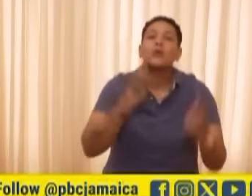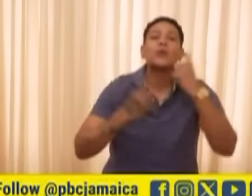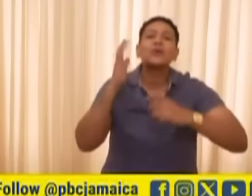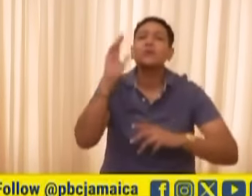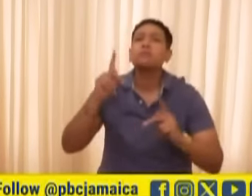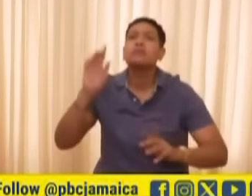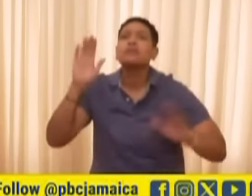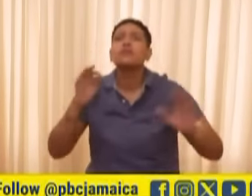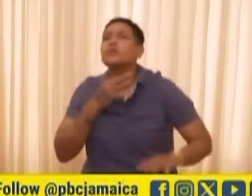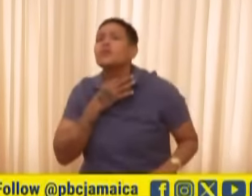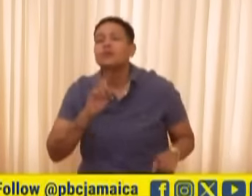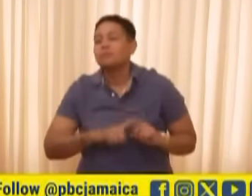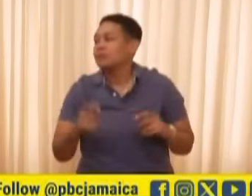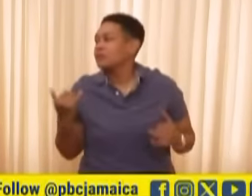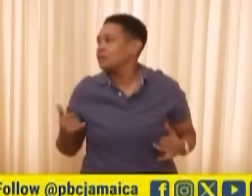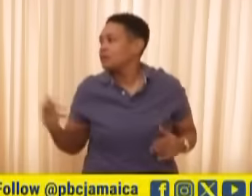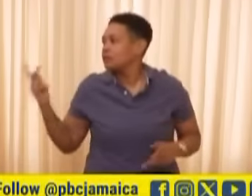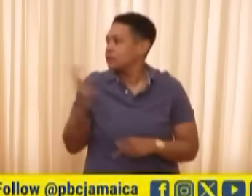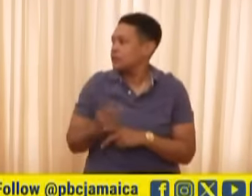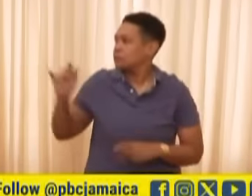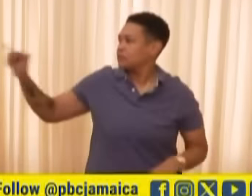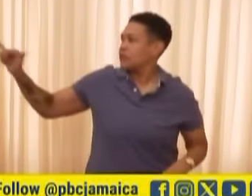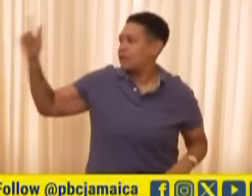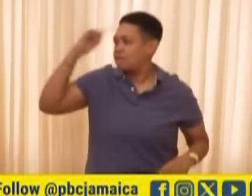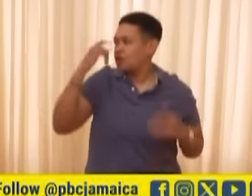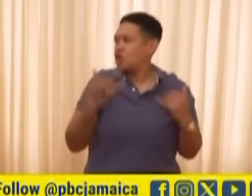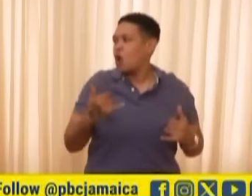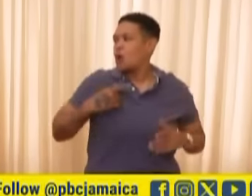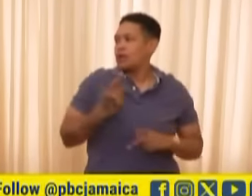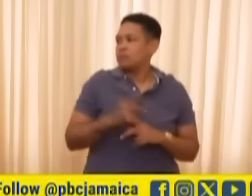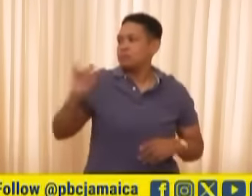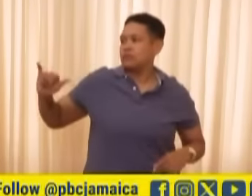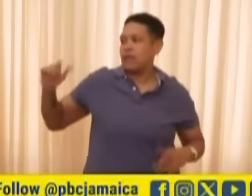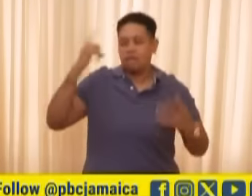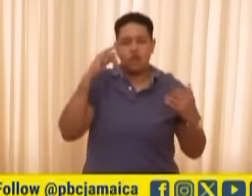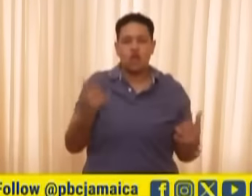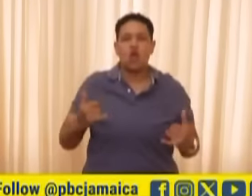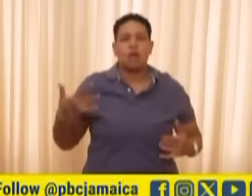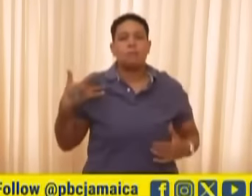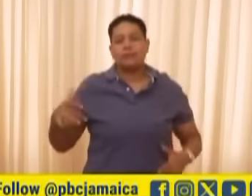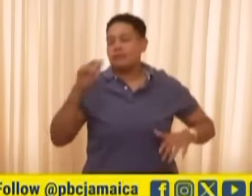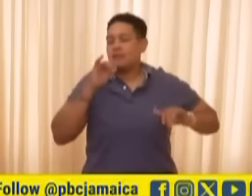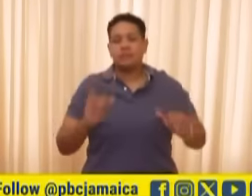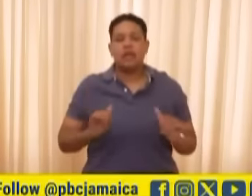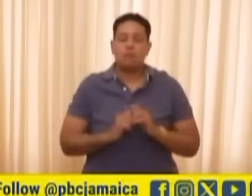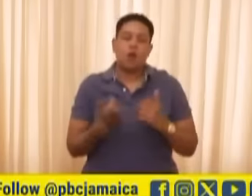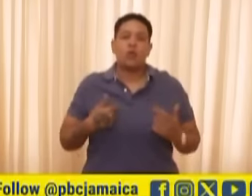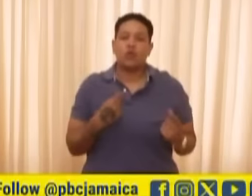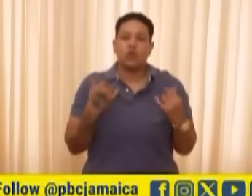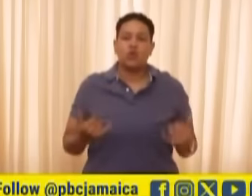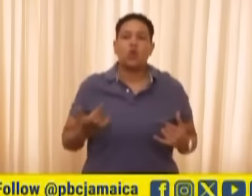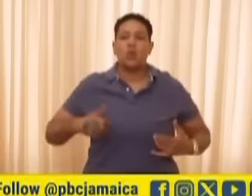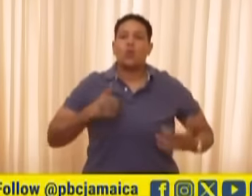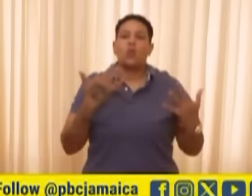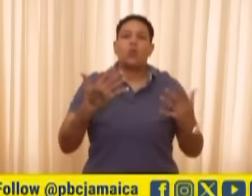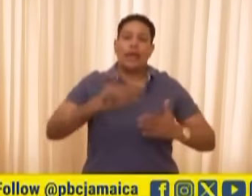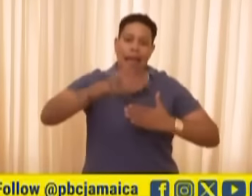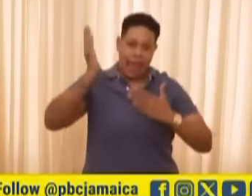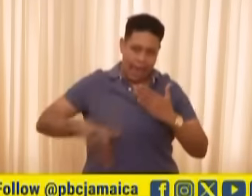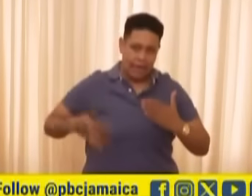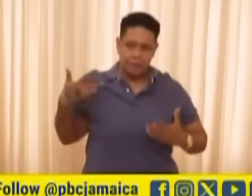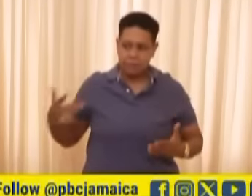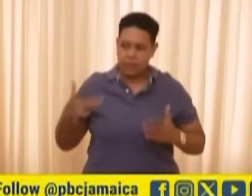afterwards, but that's the information. Yes. I'm going to keep you here, which is not usually the way we do things, usually wait until the